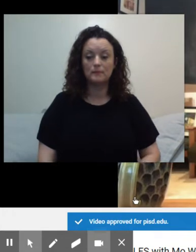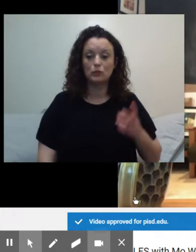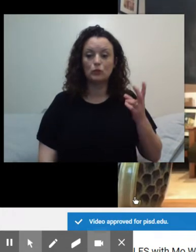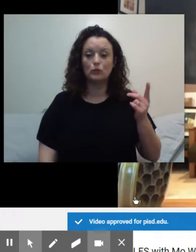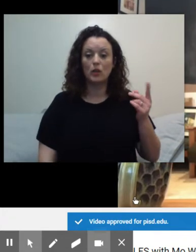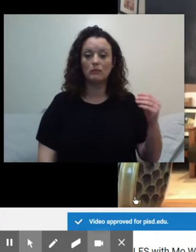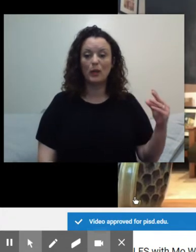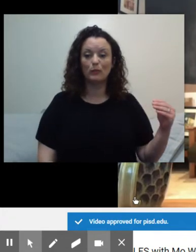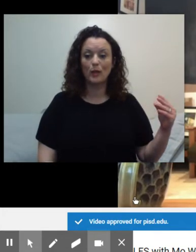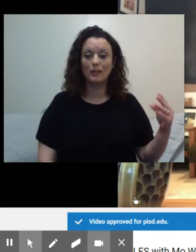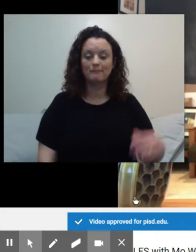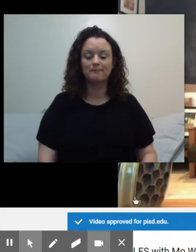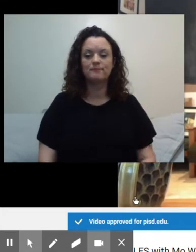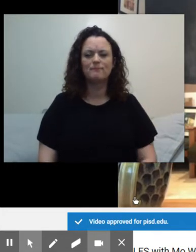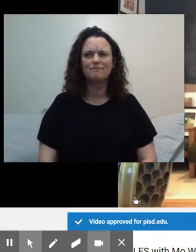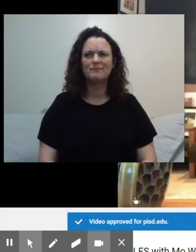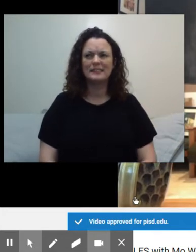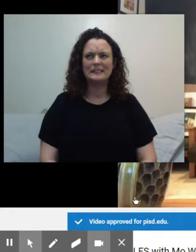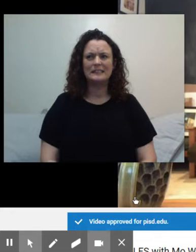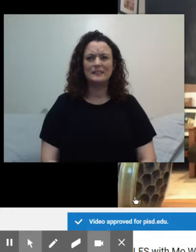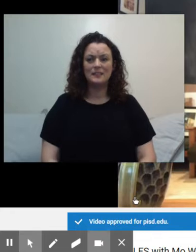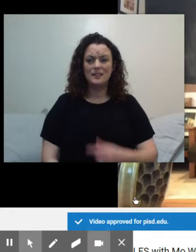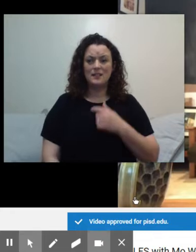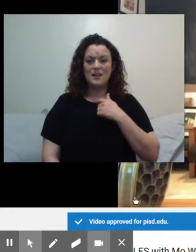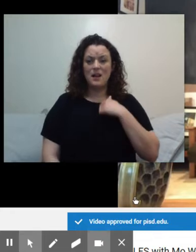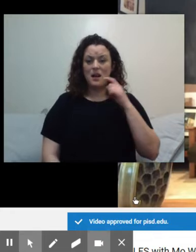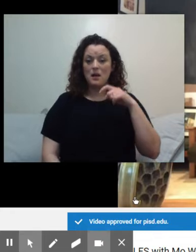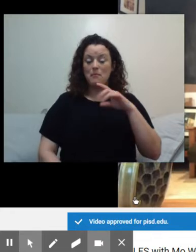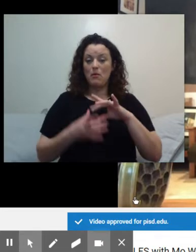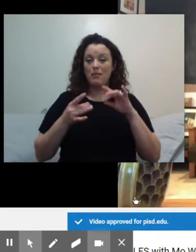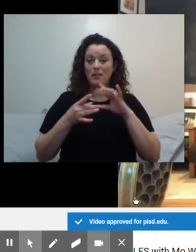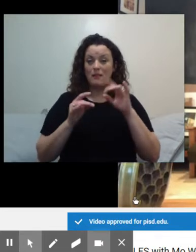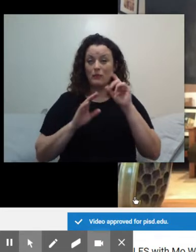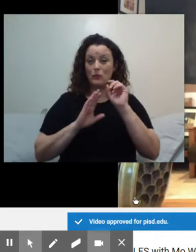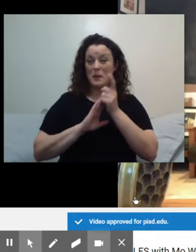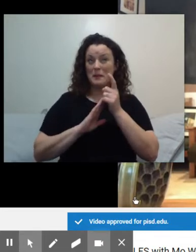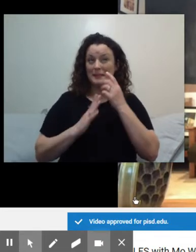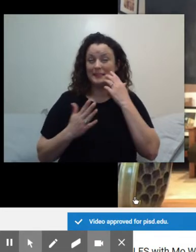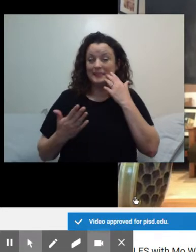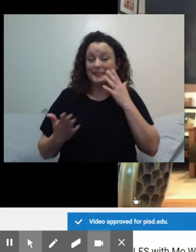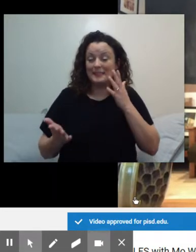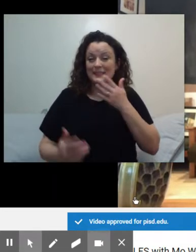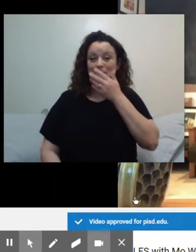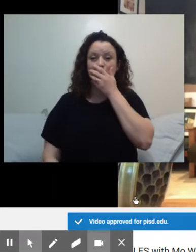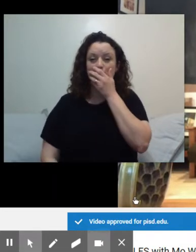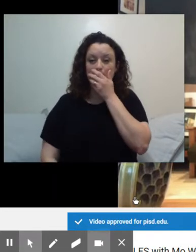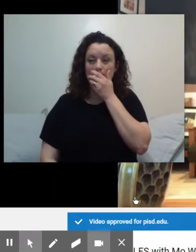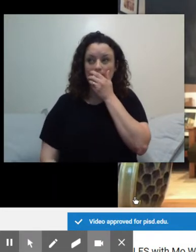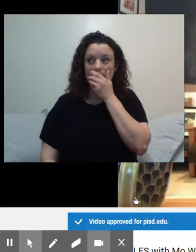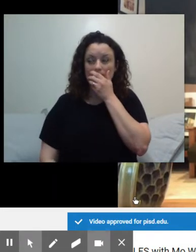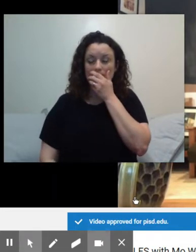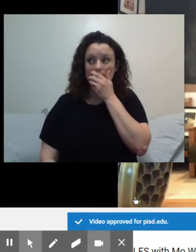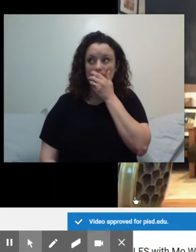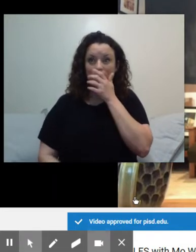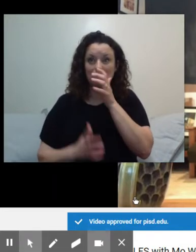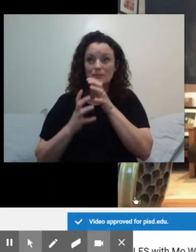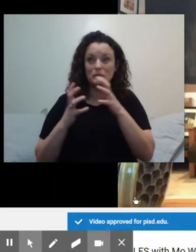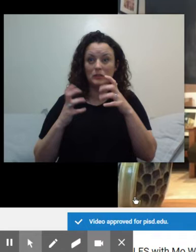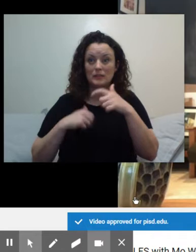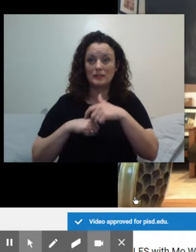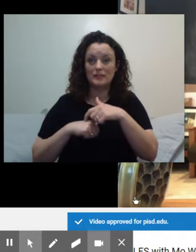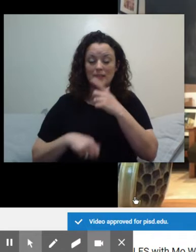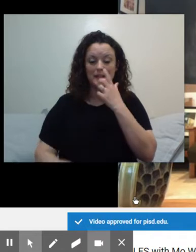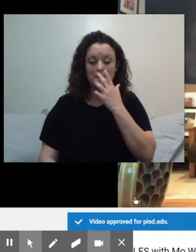So I'm supposed to talk for 20 minutes, and I don't know what I'm going to talk to you about. That's a long time.